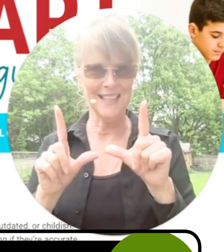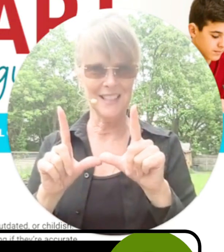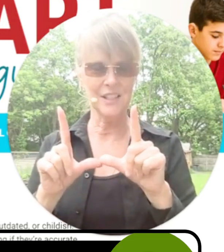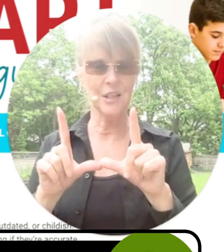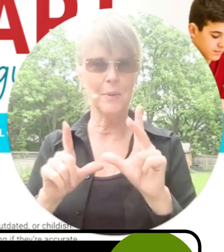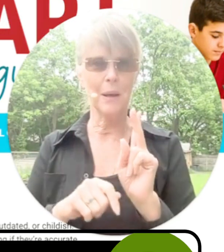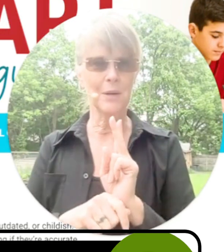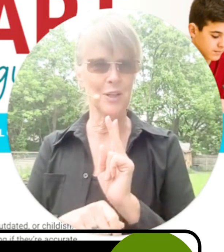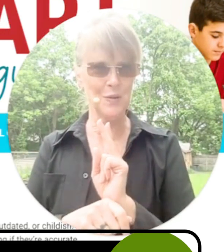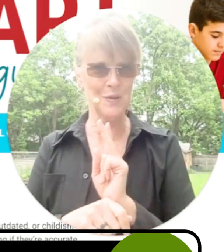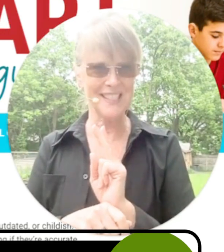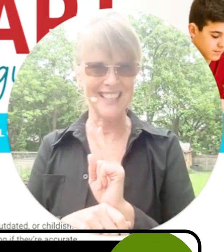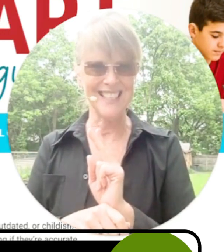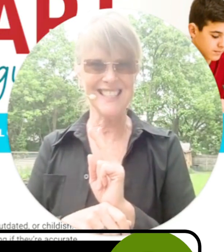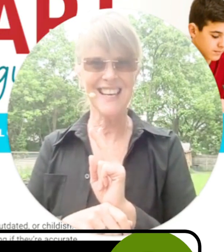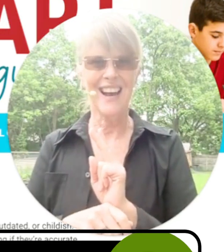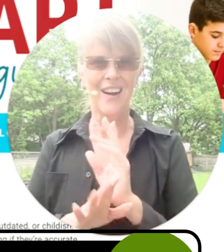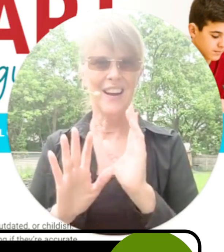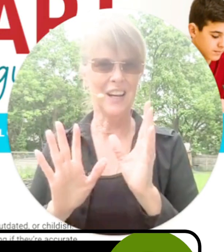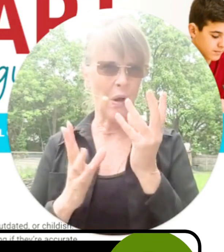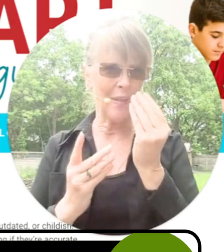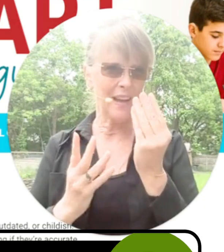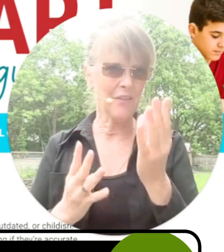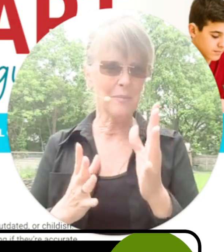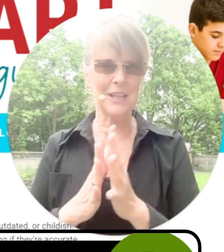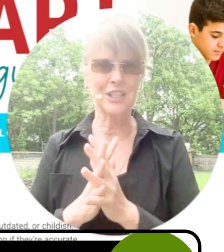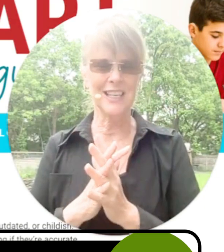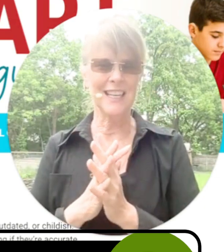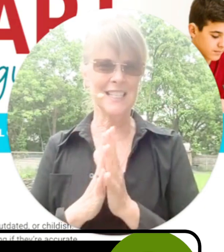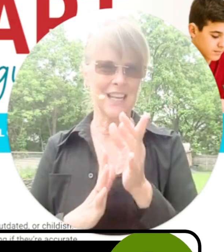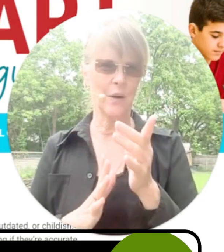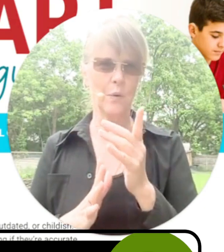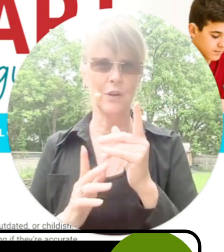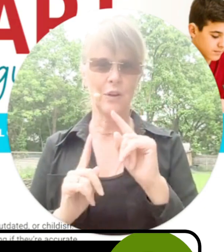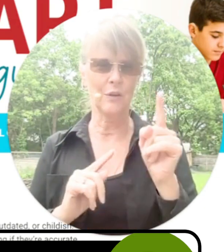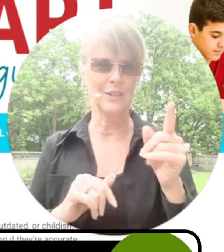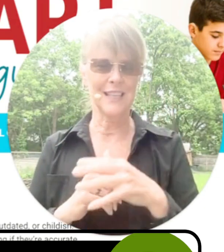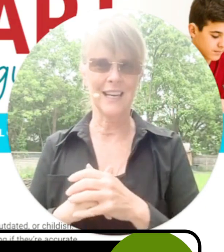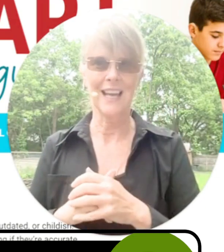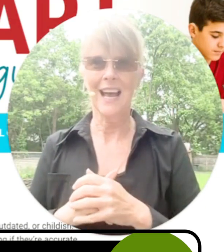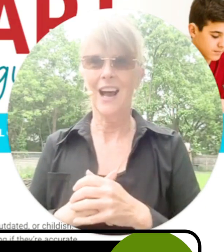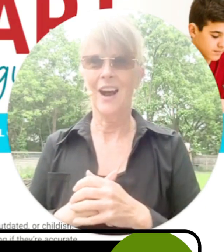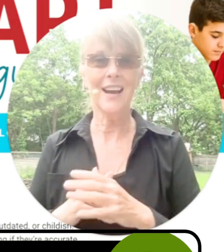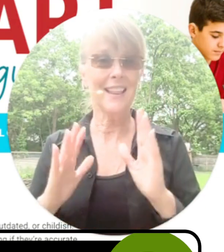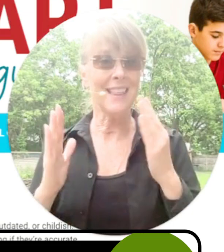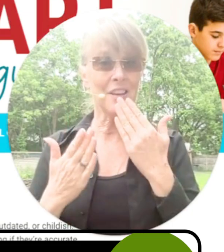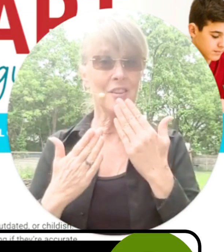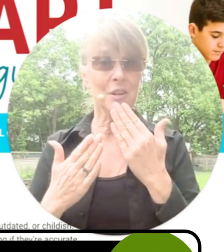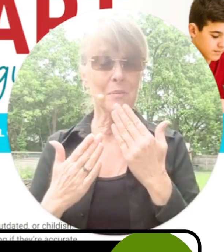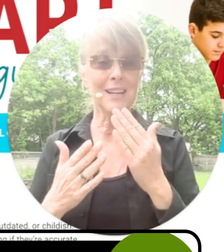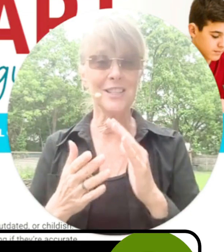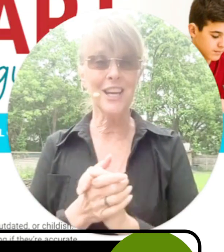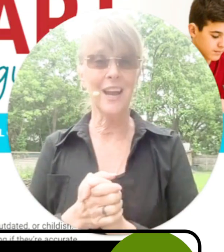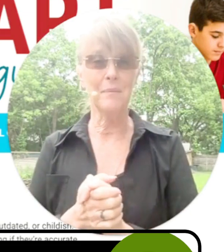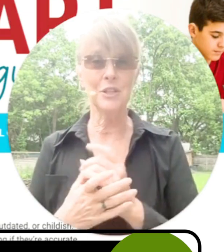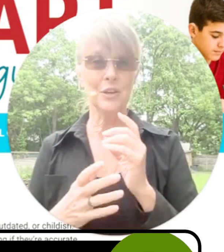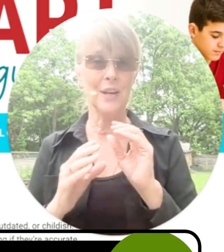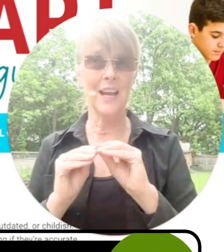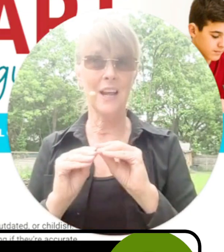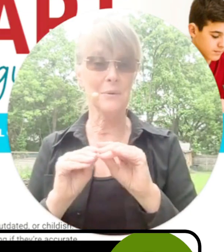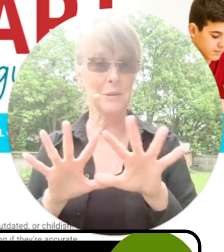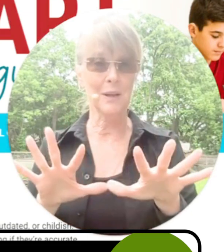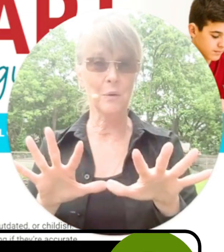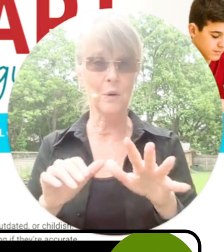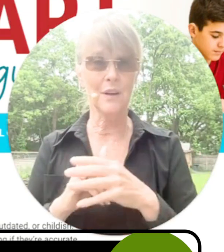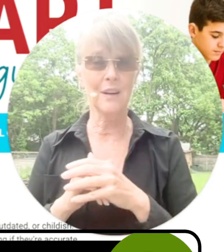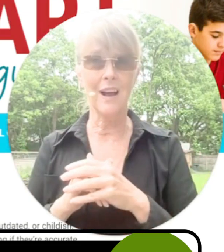a license to be able to use these. All right, and all that information is there when you go see it. All right, thank you so much, and be sure and